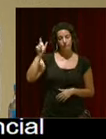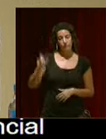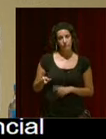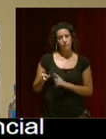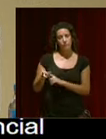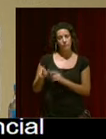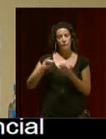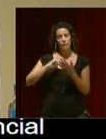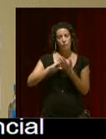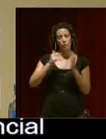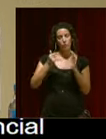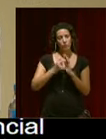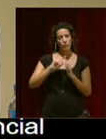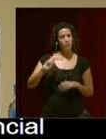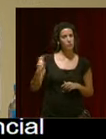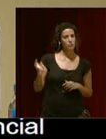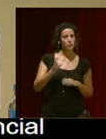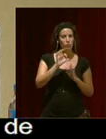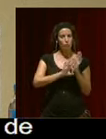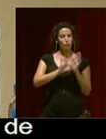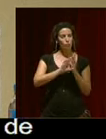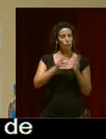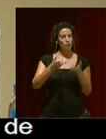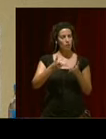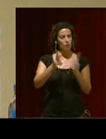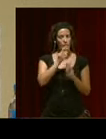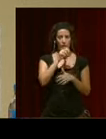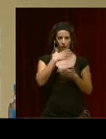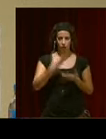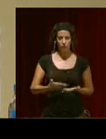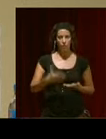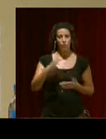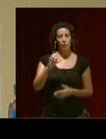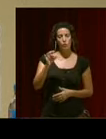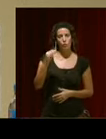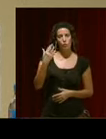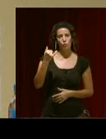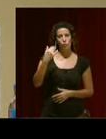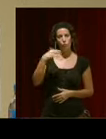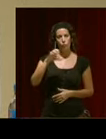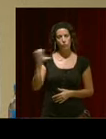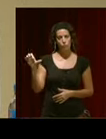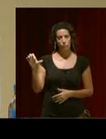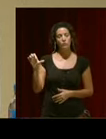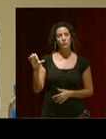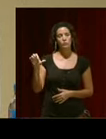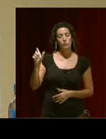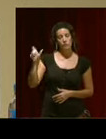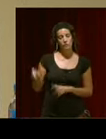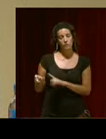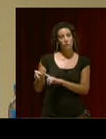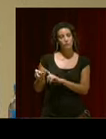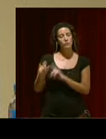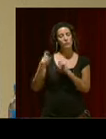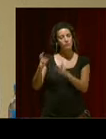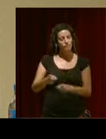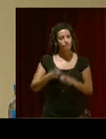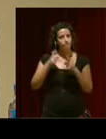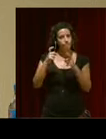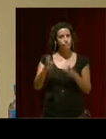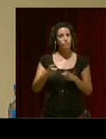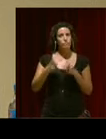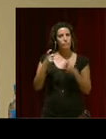robotic assistential cognitive robotics, and he has contributed in numerous open source software